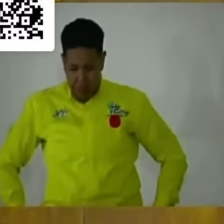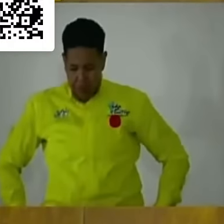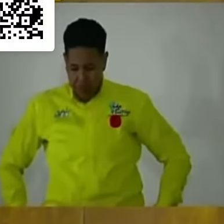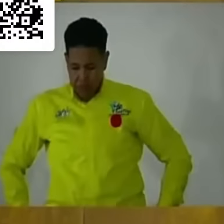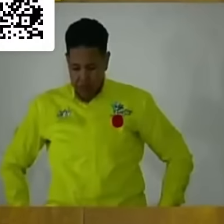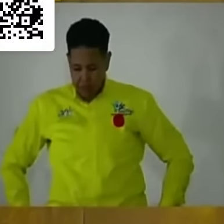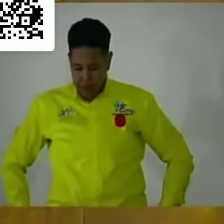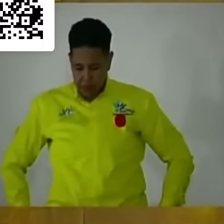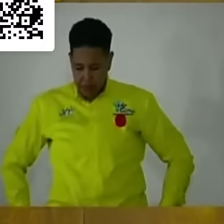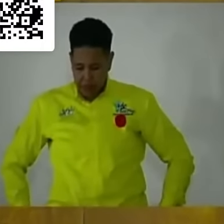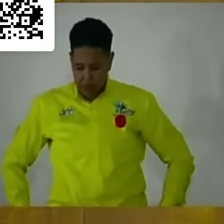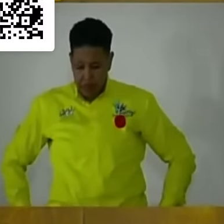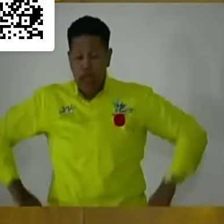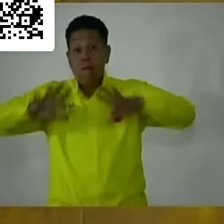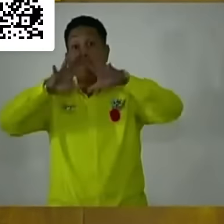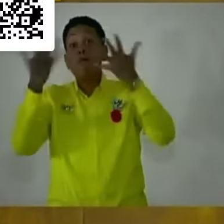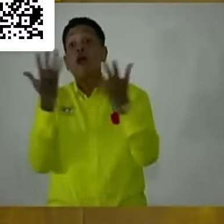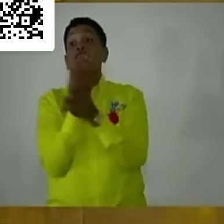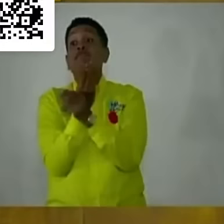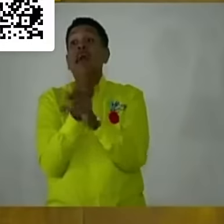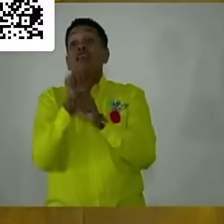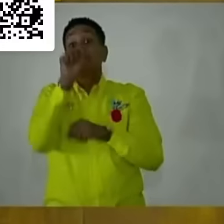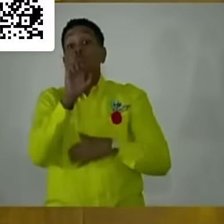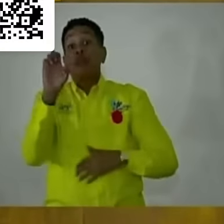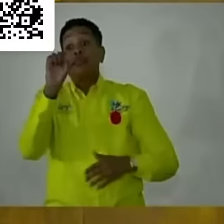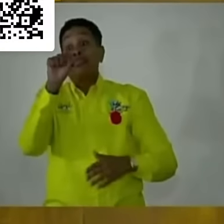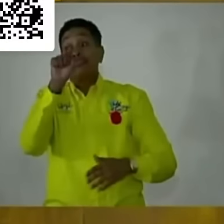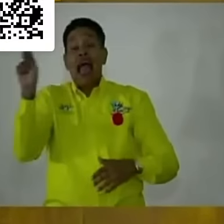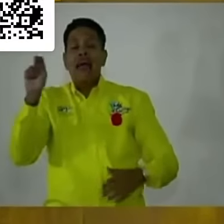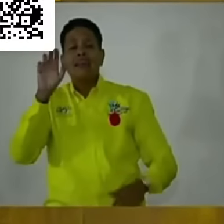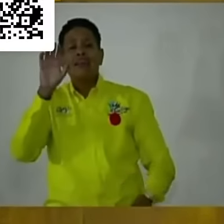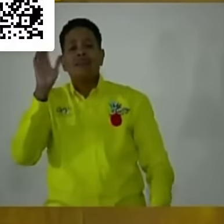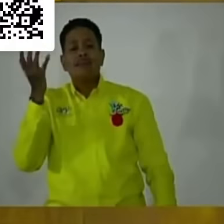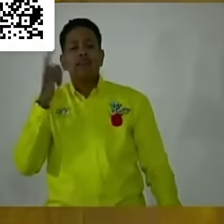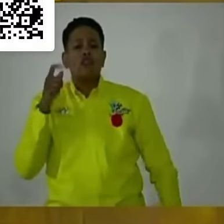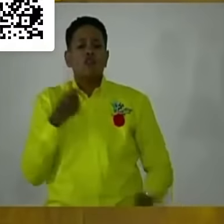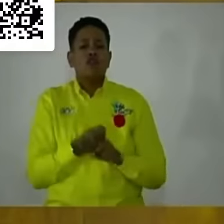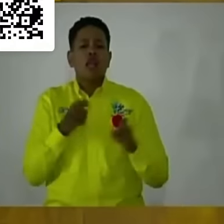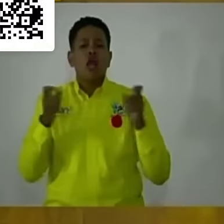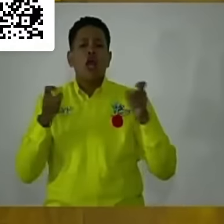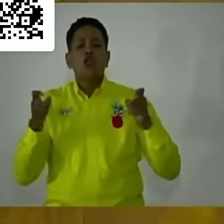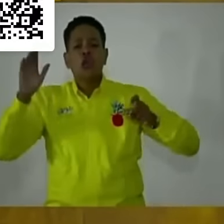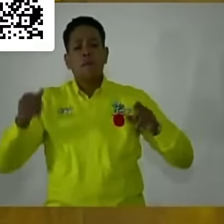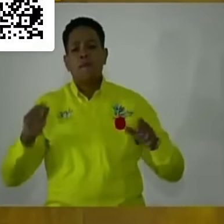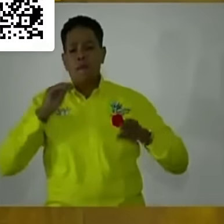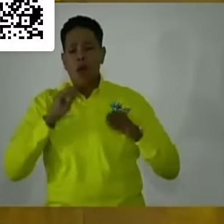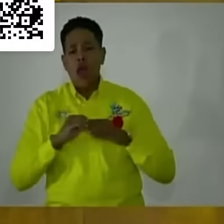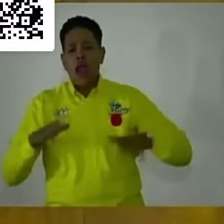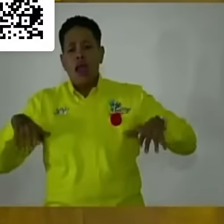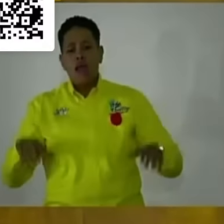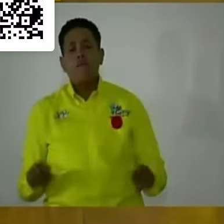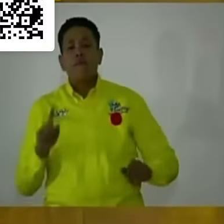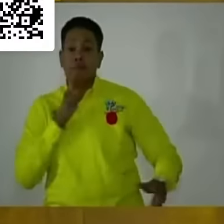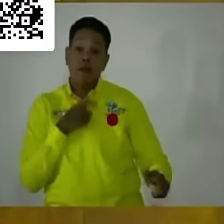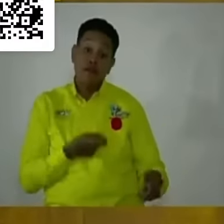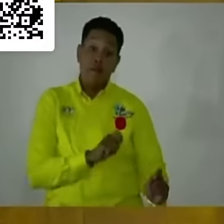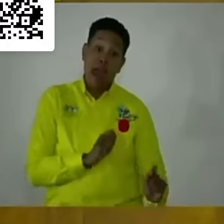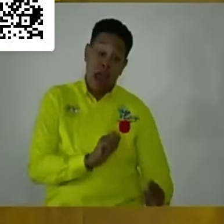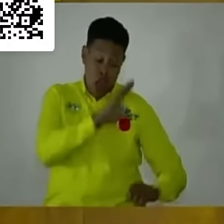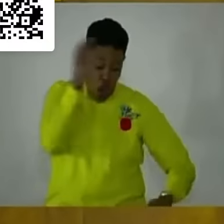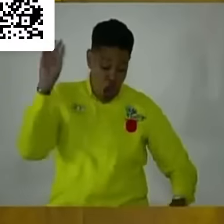much of the lands of Southeast St. Anne are controlled by or in the hands of mining companies, some of which